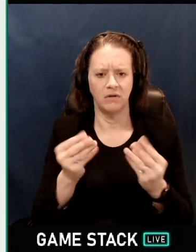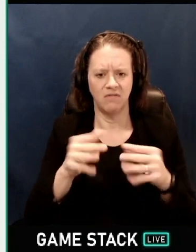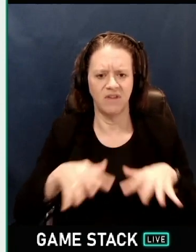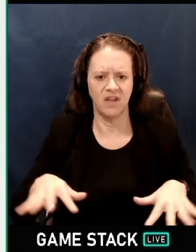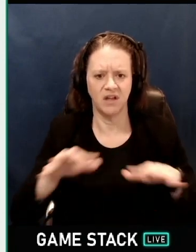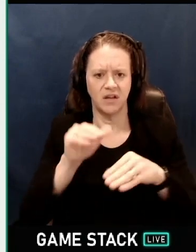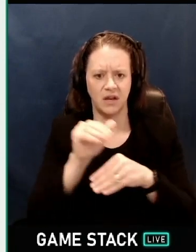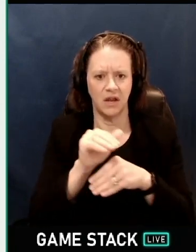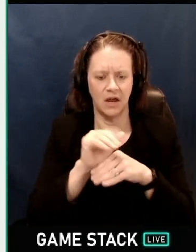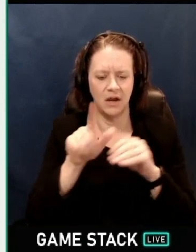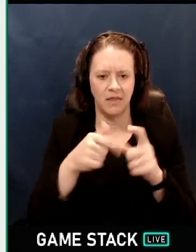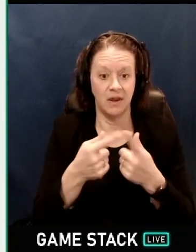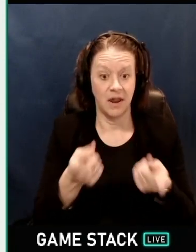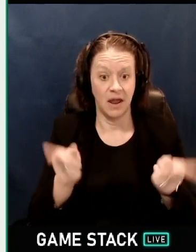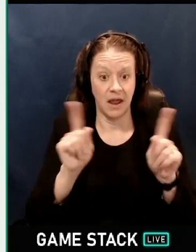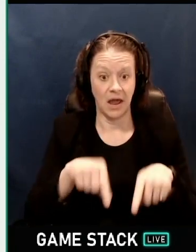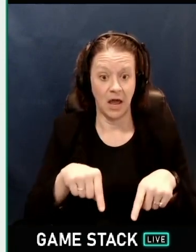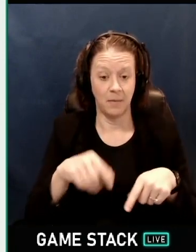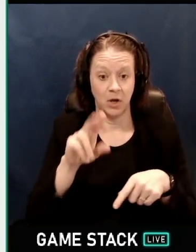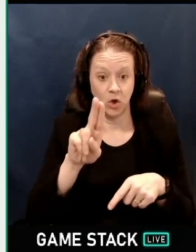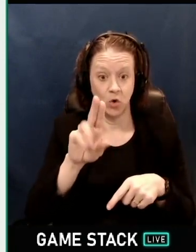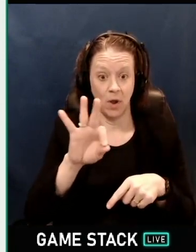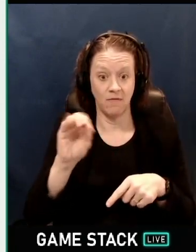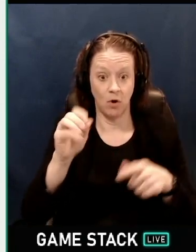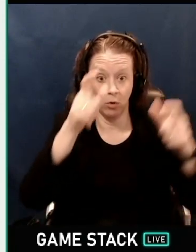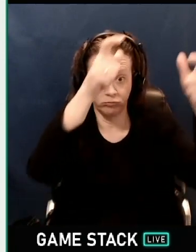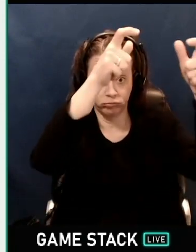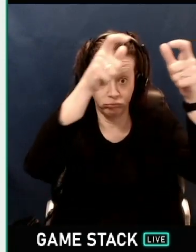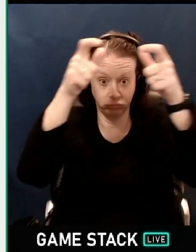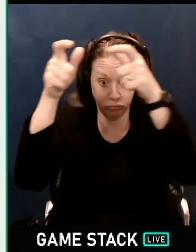UFO comes flying over our heads.